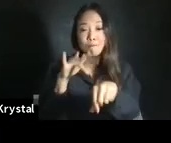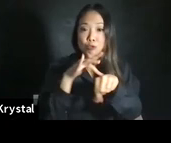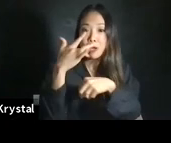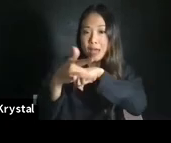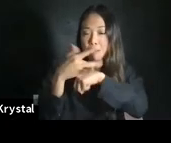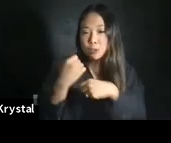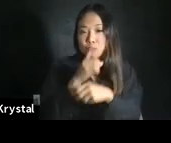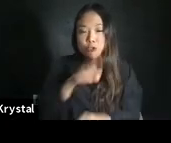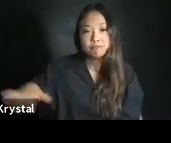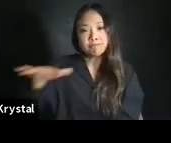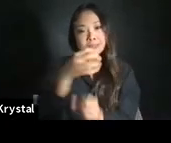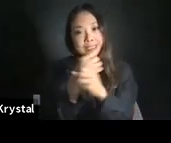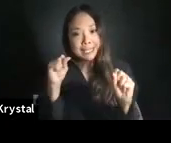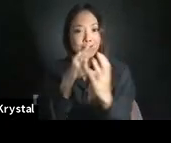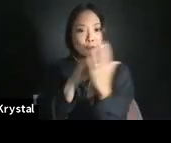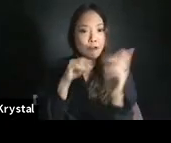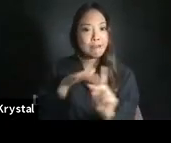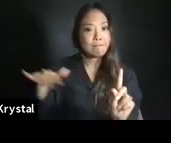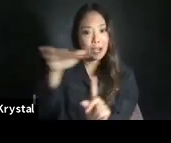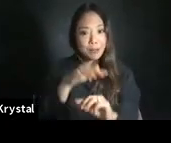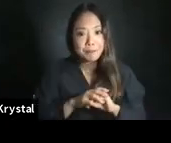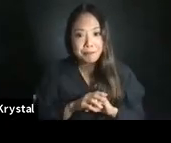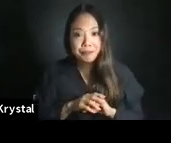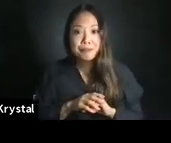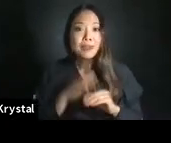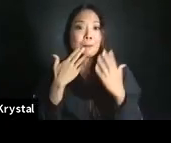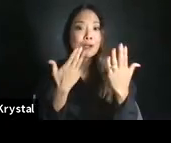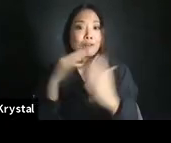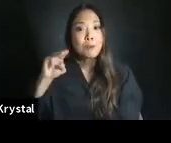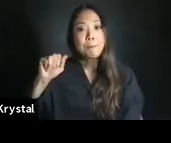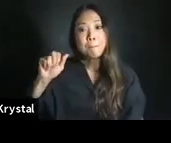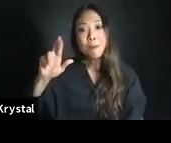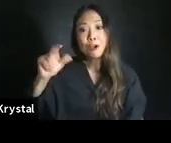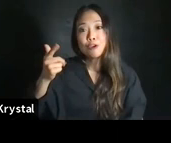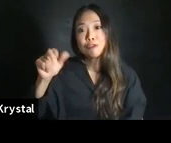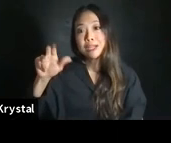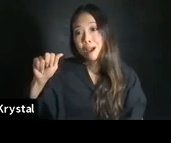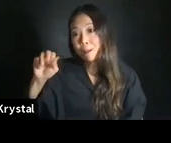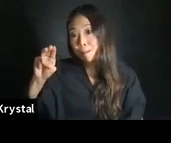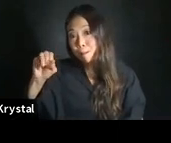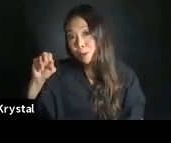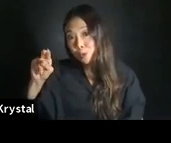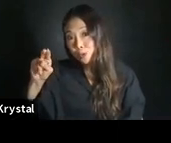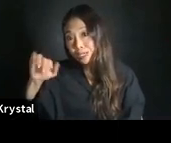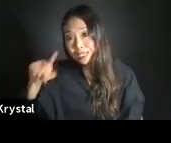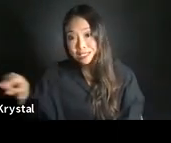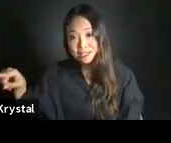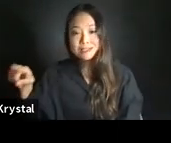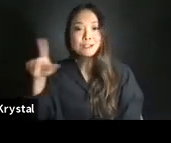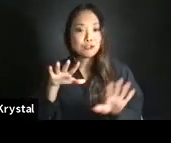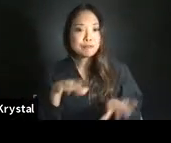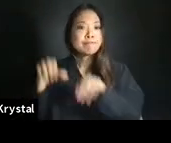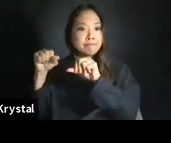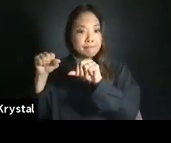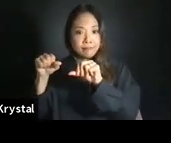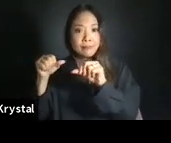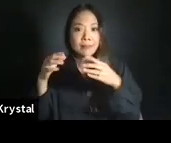am grateful for margarita muniz academy head of school dania vasquez who has stepped in to lead the mission hill k-8